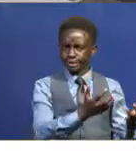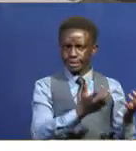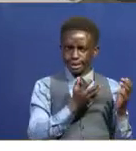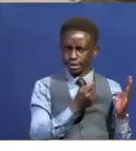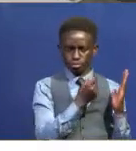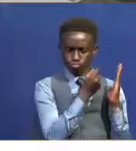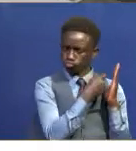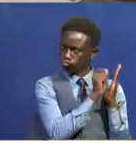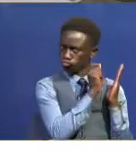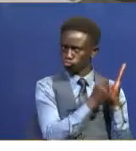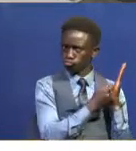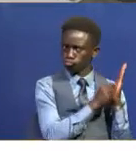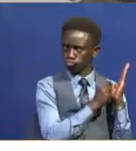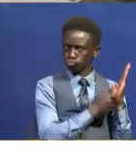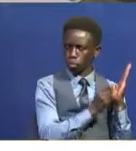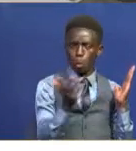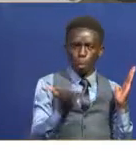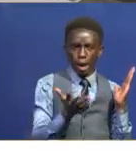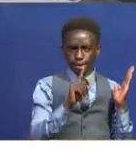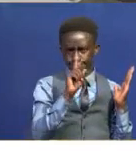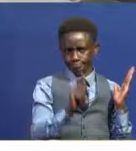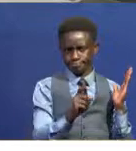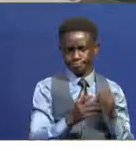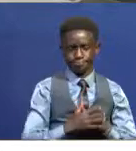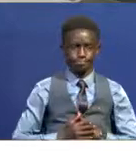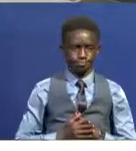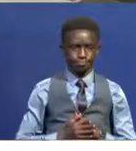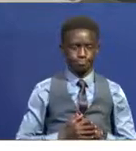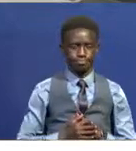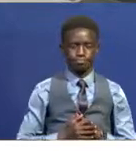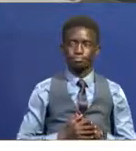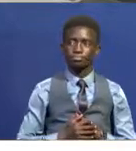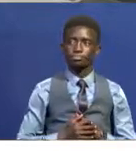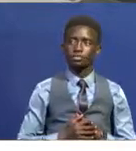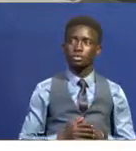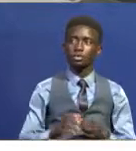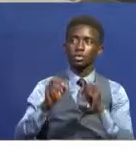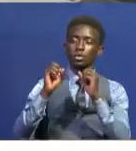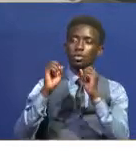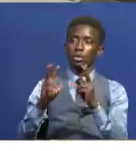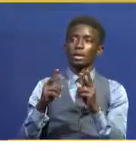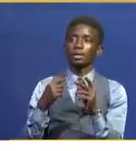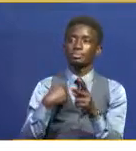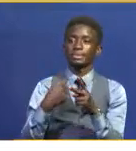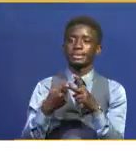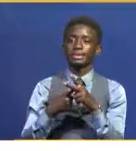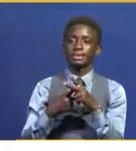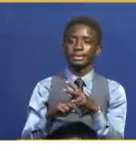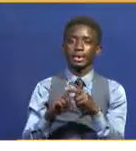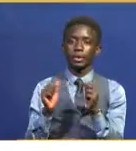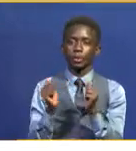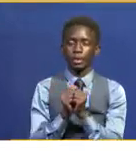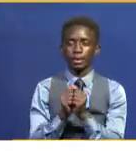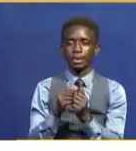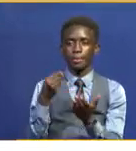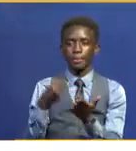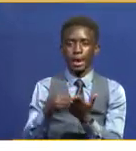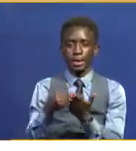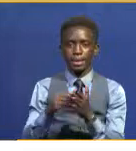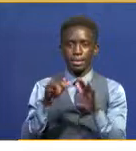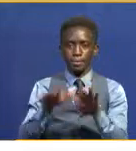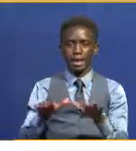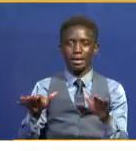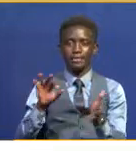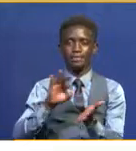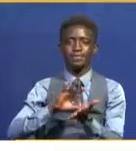boxes that they should tick? All right. So I'll start with money market funds. Mm-hmm.